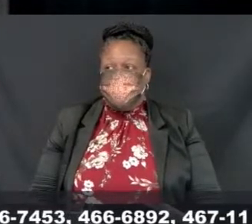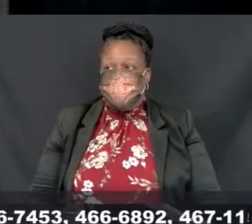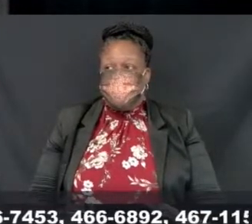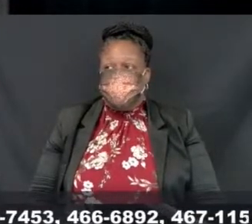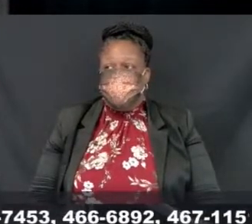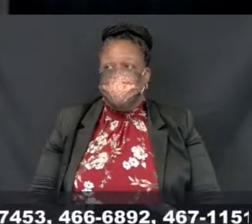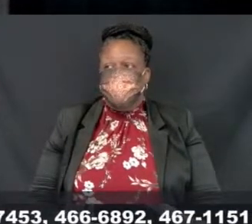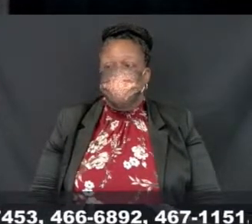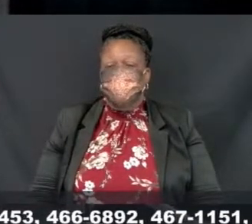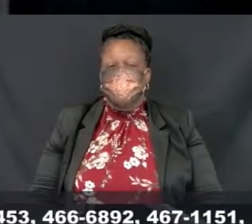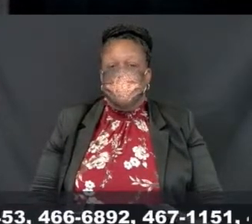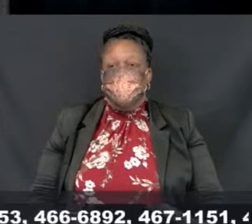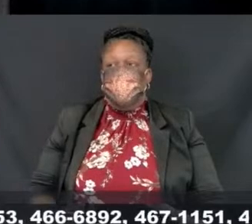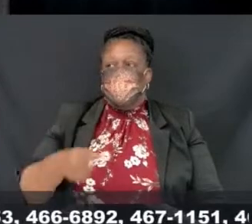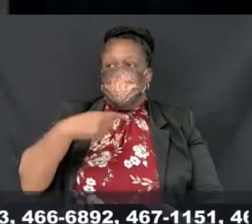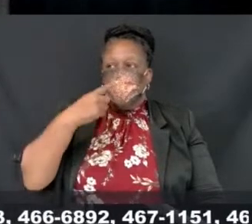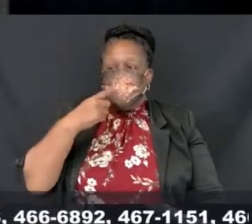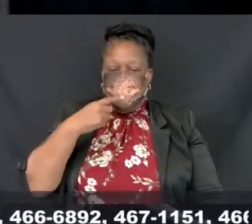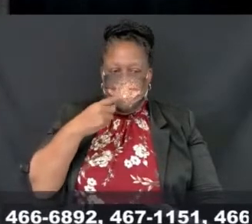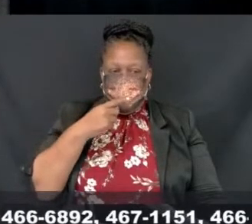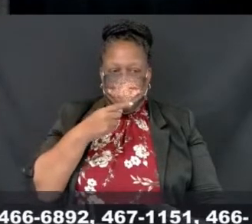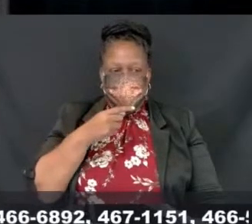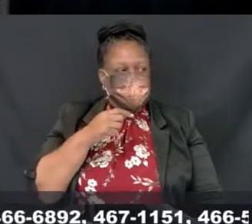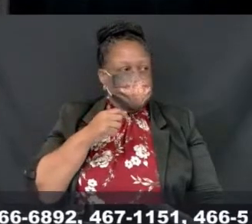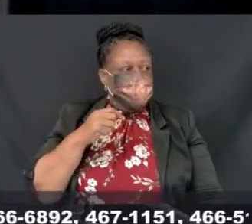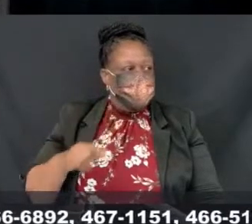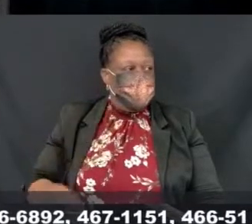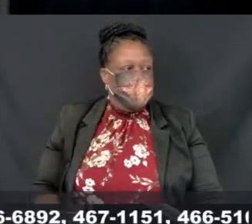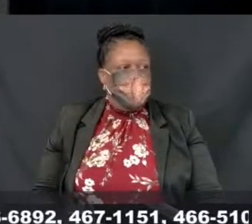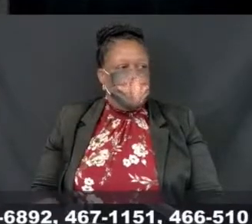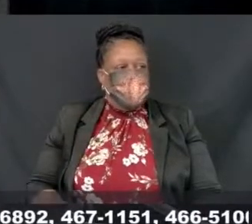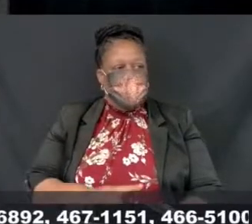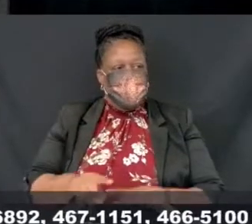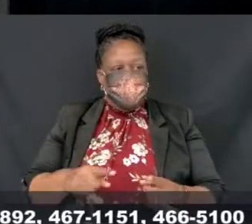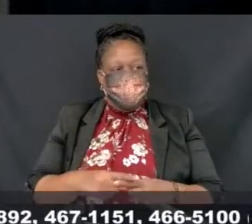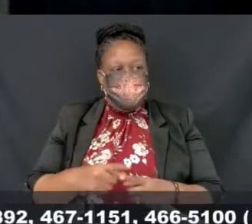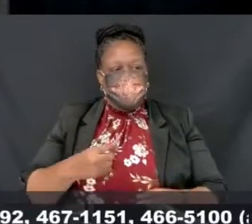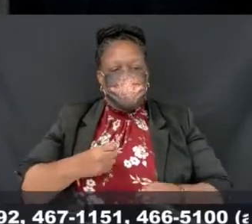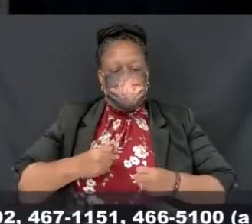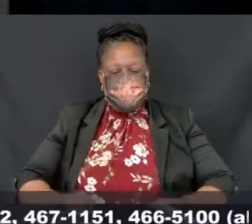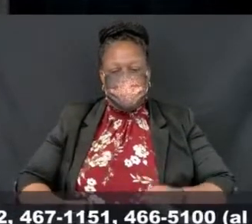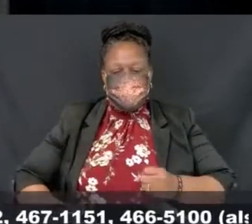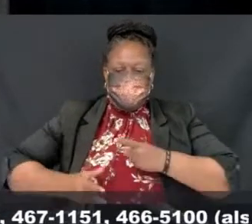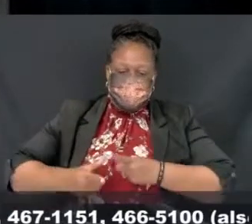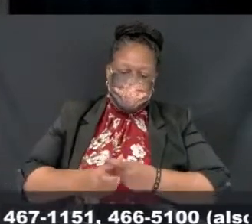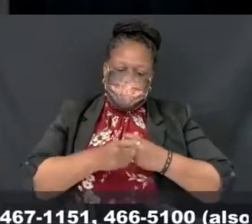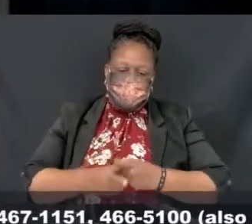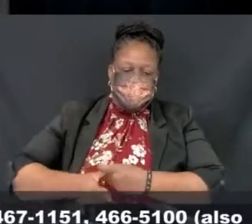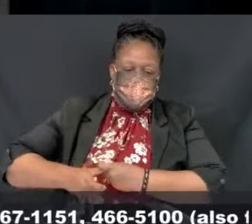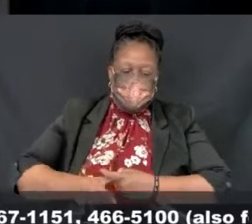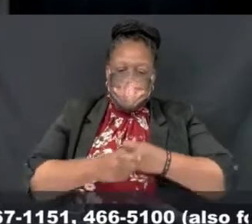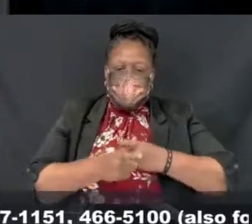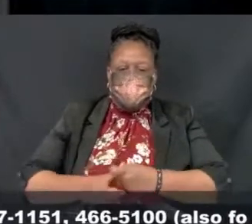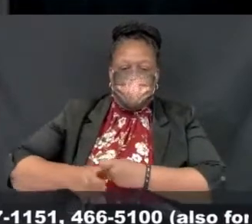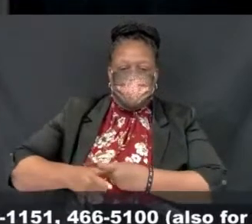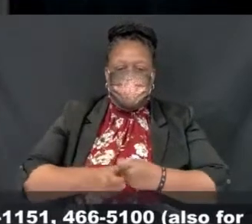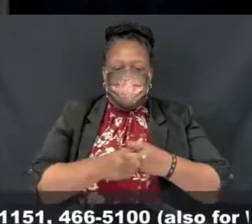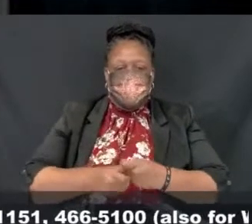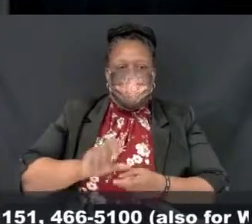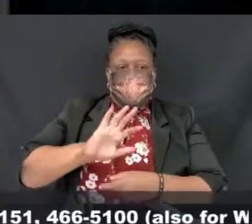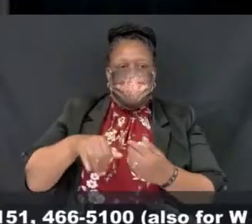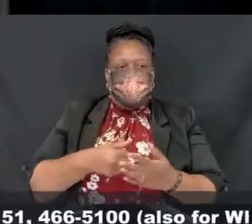pity. Henry used to be fit now, he ain't fit now. He used to be fit, have us running up and down the place and, doing different